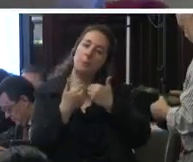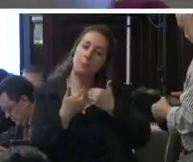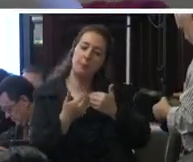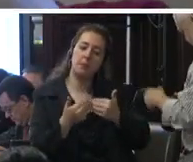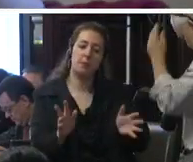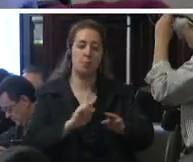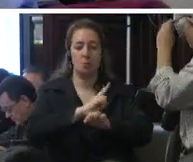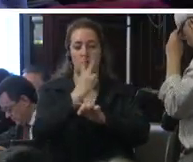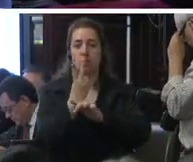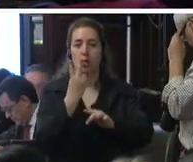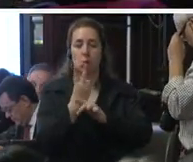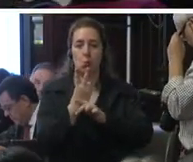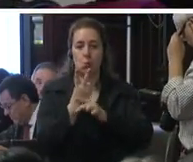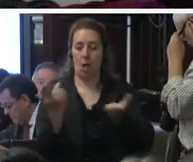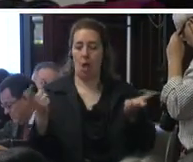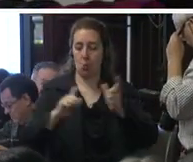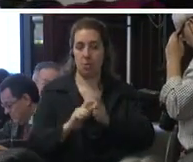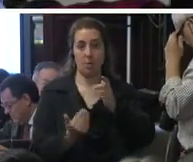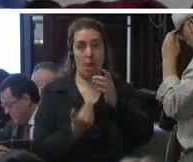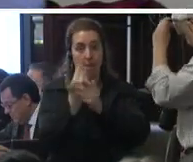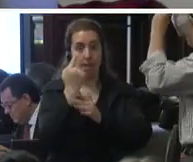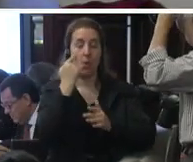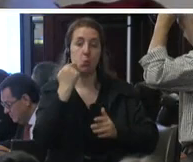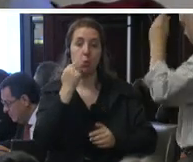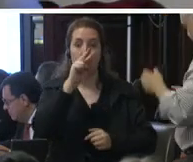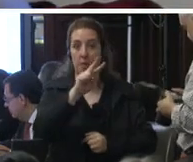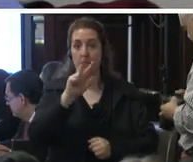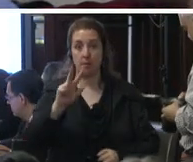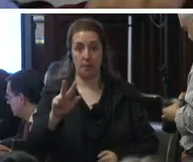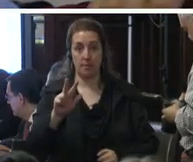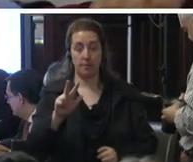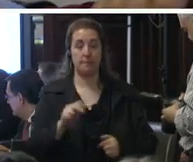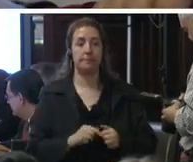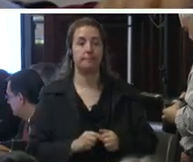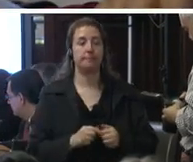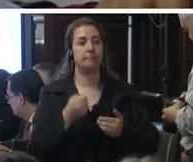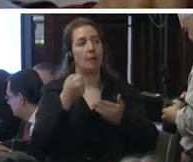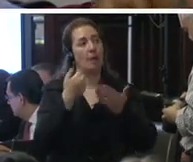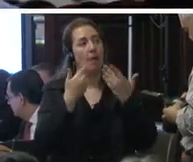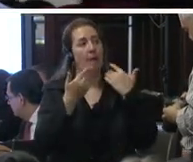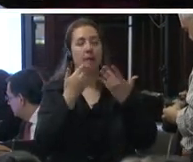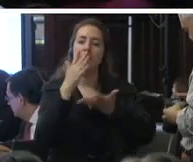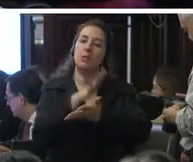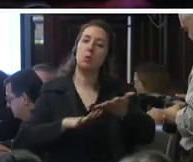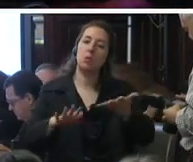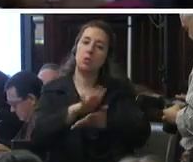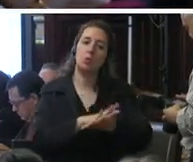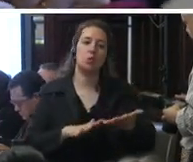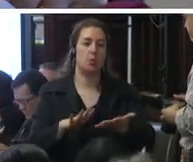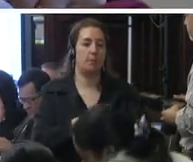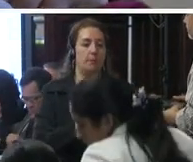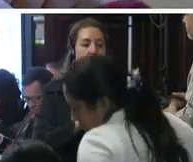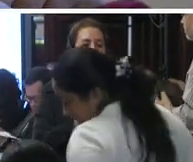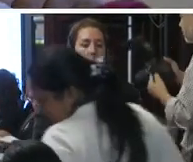morning that's hearing number 23 and it is on the situation of preventive detention in mexico